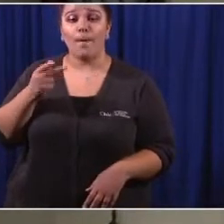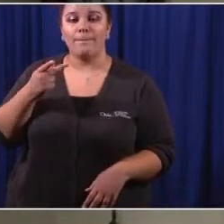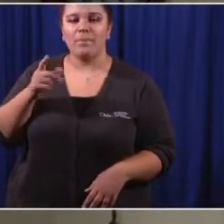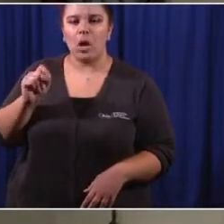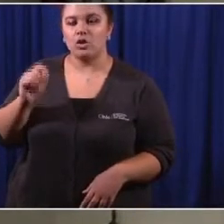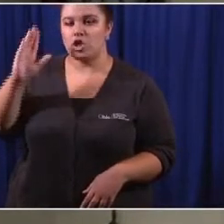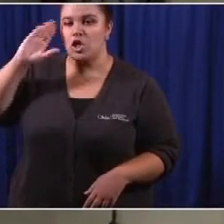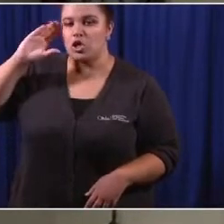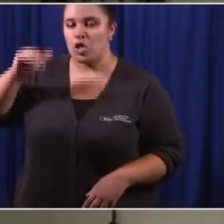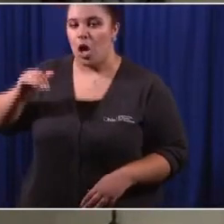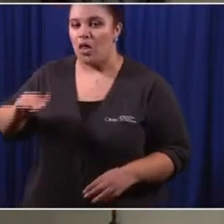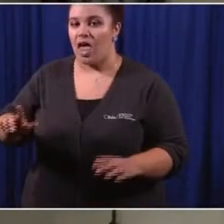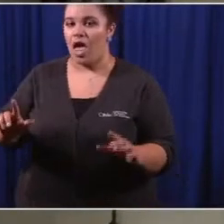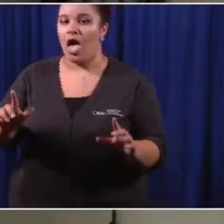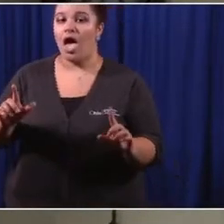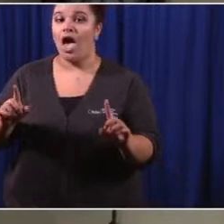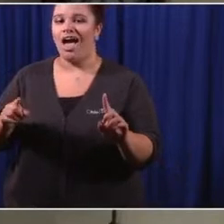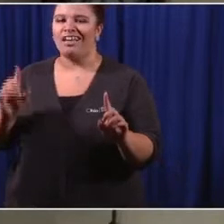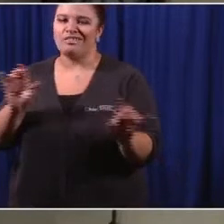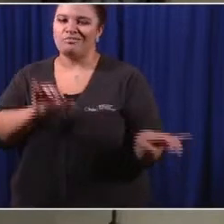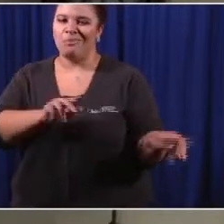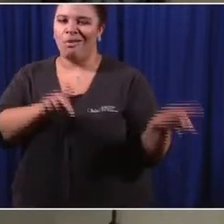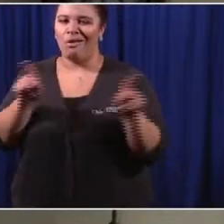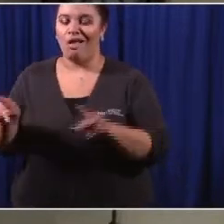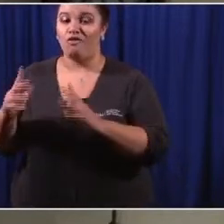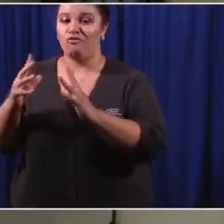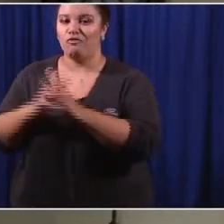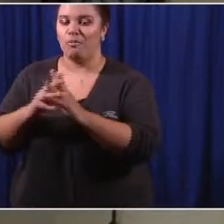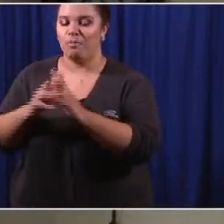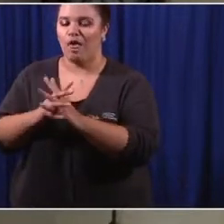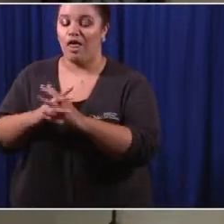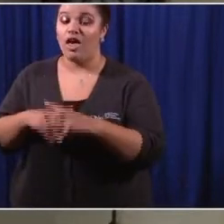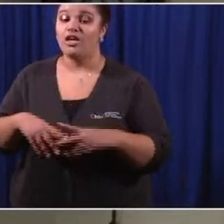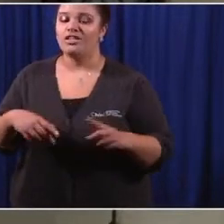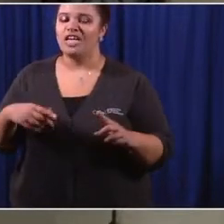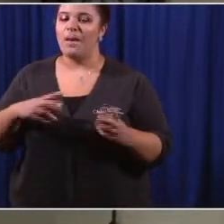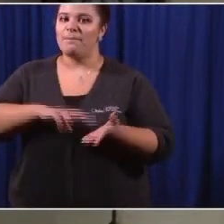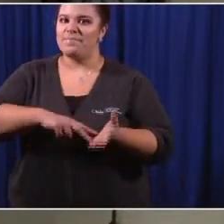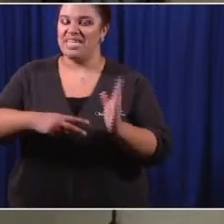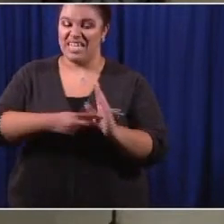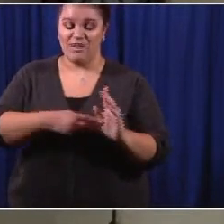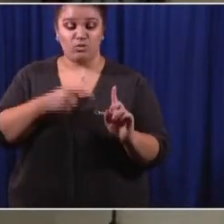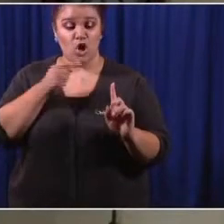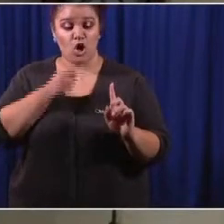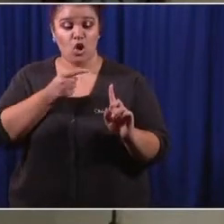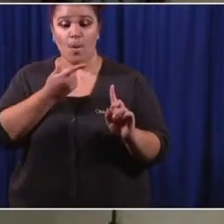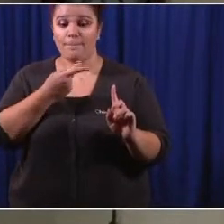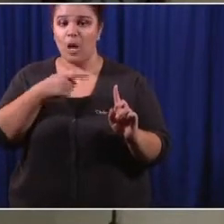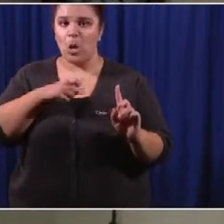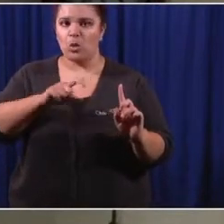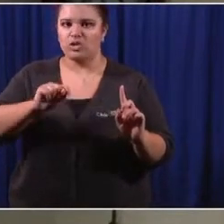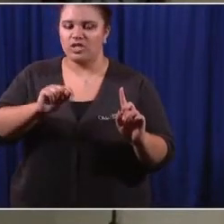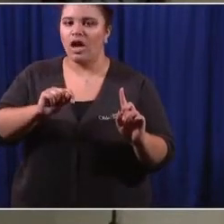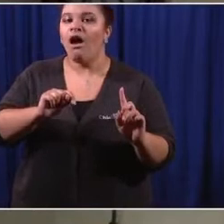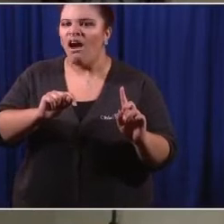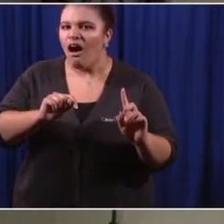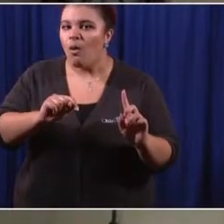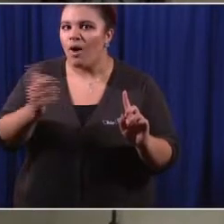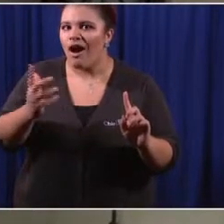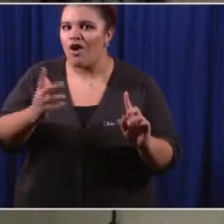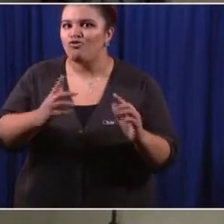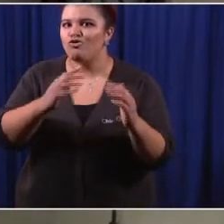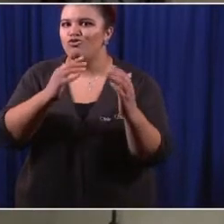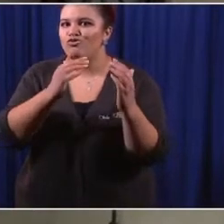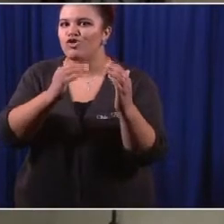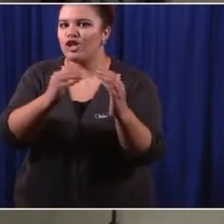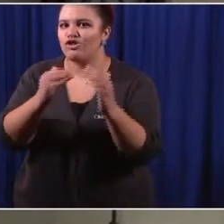further down the road. They want to know, when are you going to remove the remaining restrictions here? Is this tied to some kind of a positivity rate, a number of